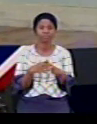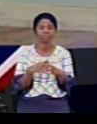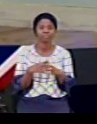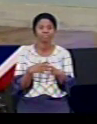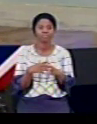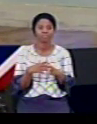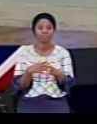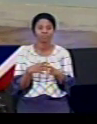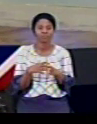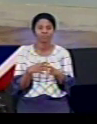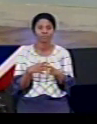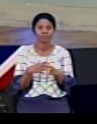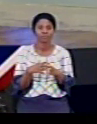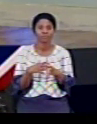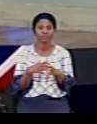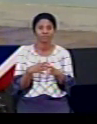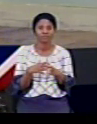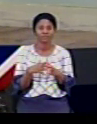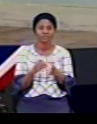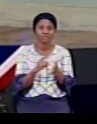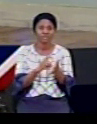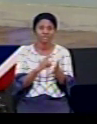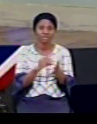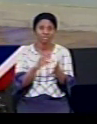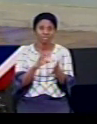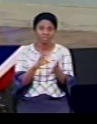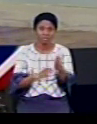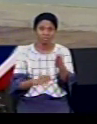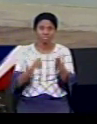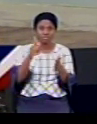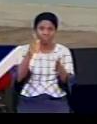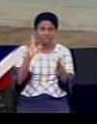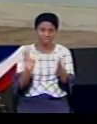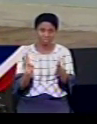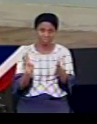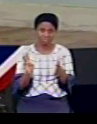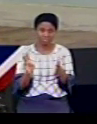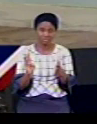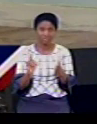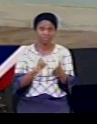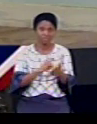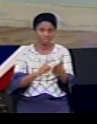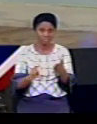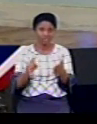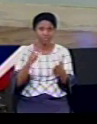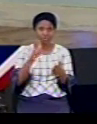Acts chapter 27, reading from verse 25.